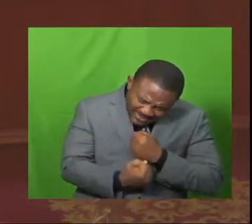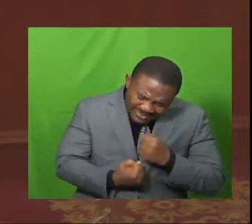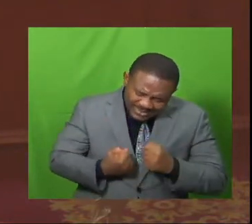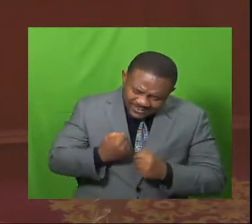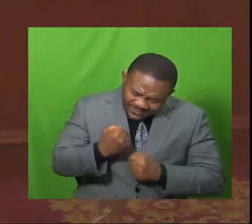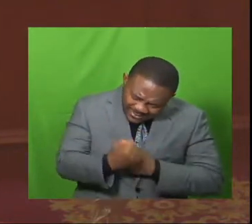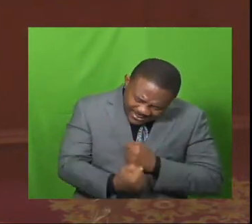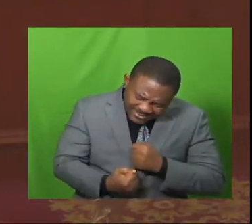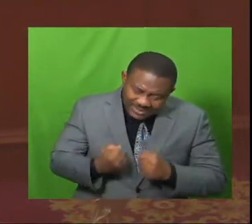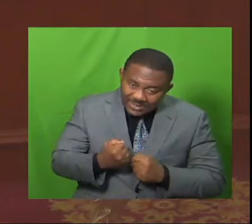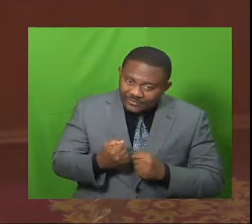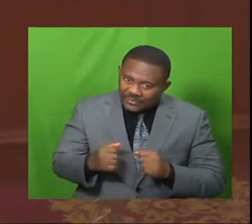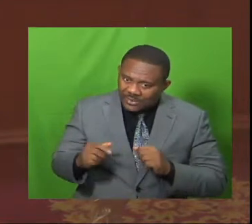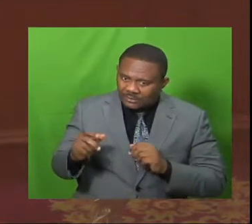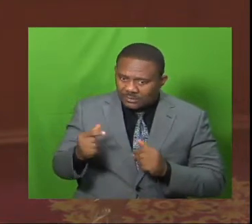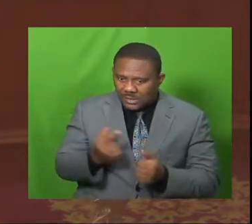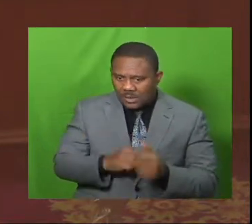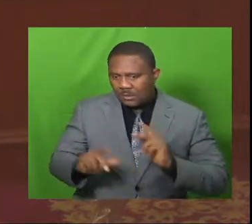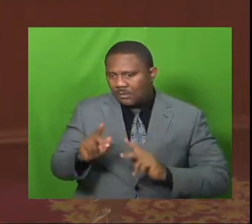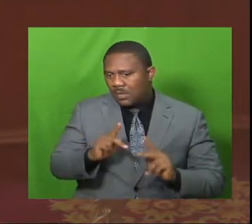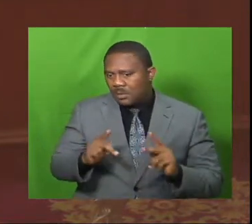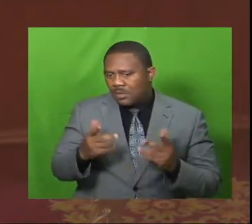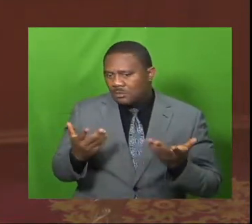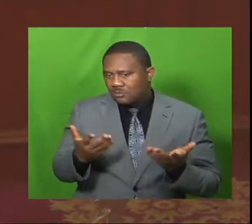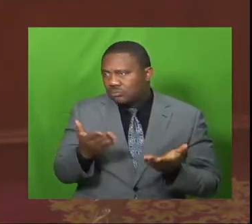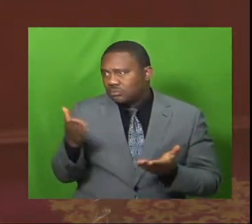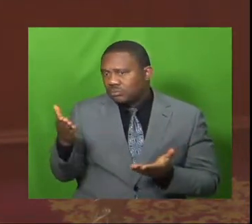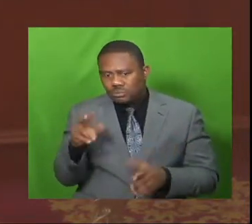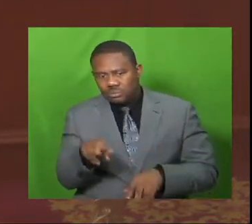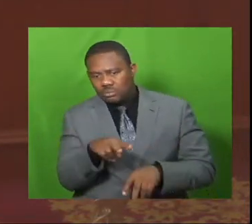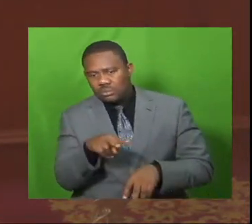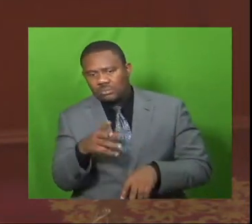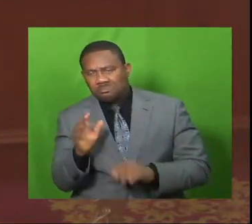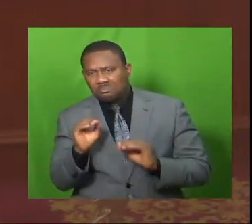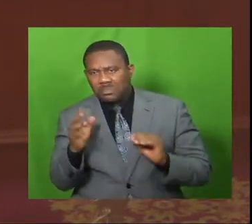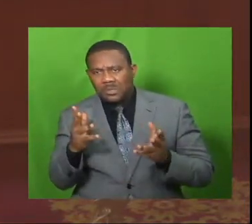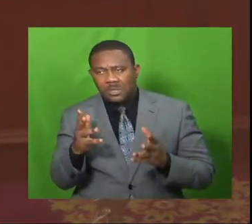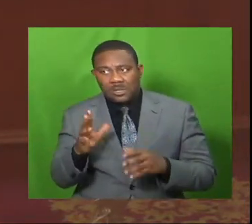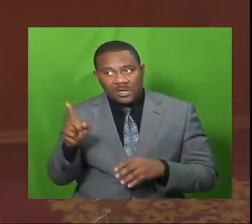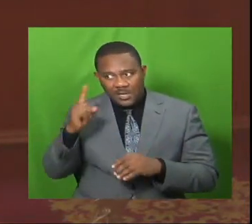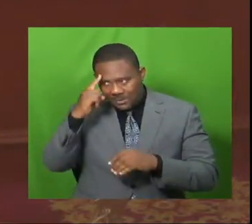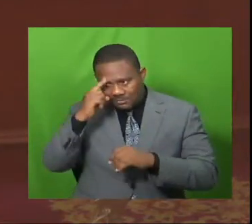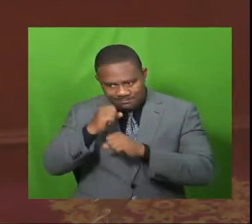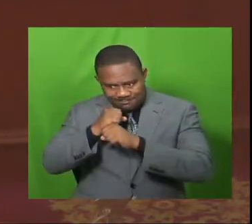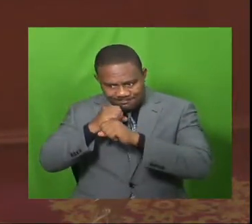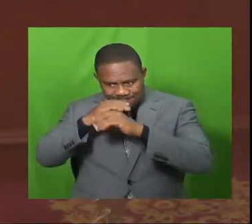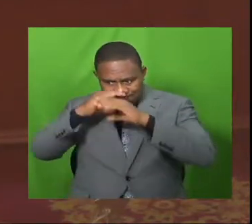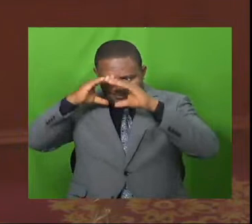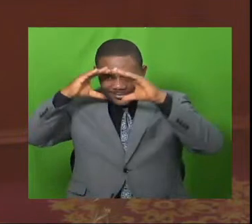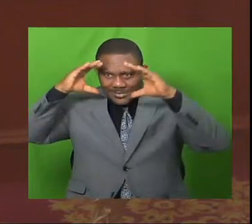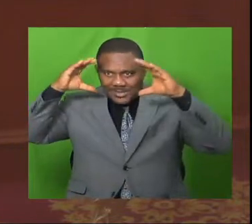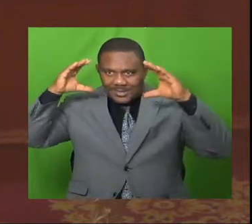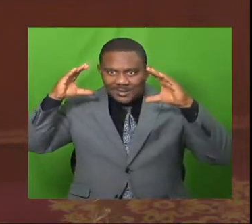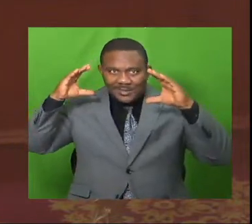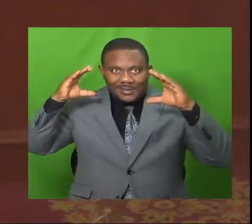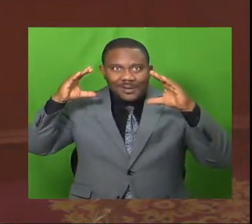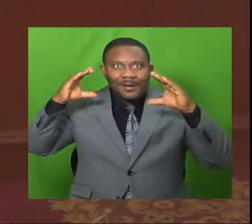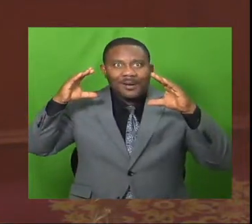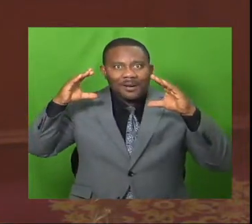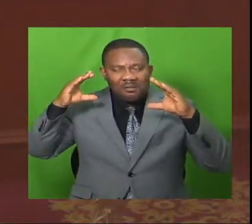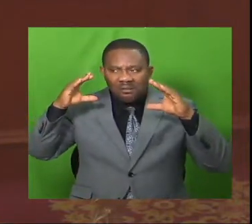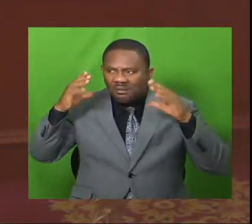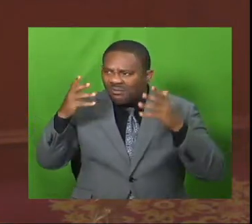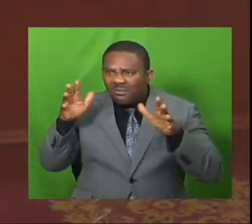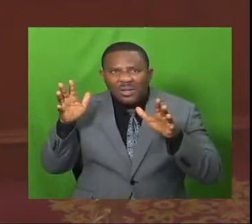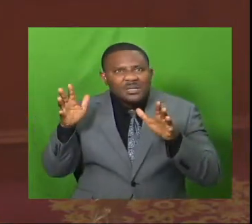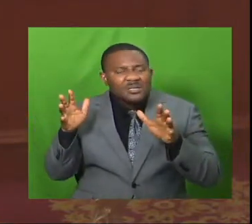are going through. Unfortunately, after painting paradise, he then said he's gone to IMF to